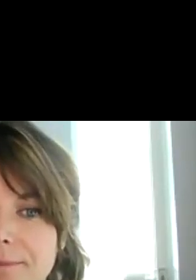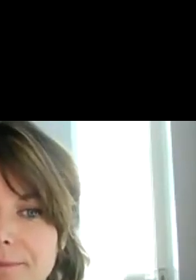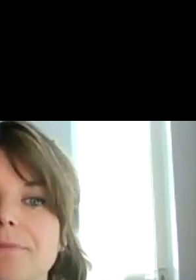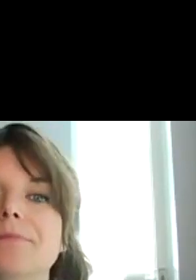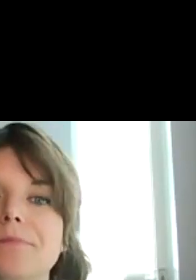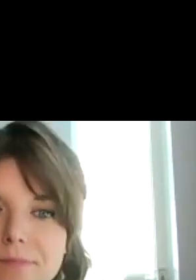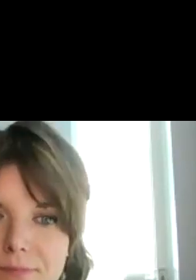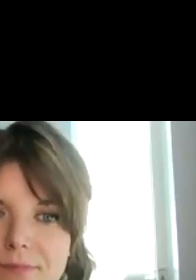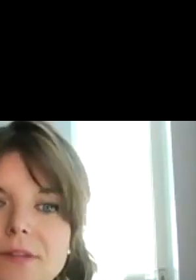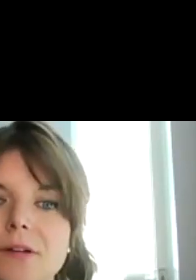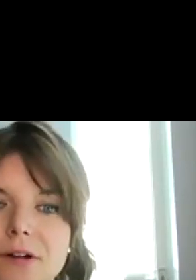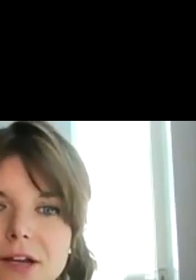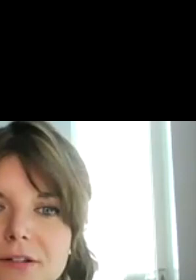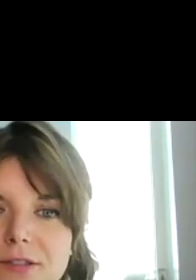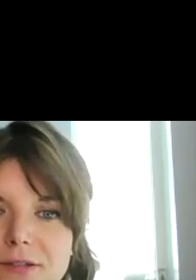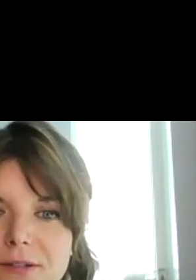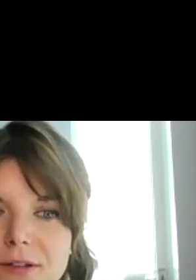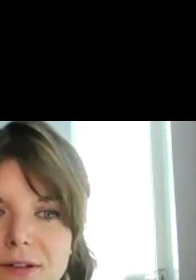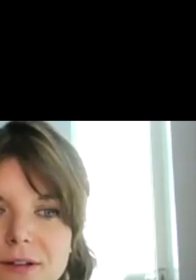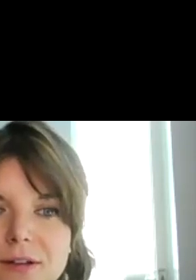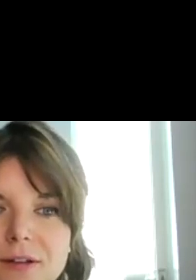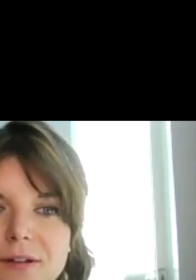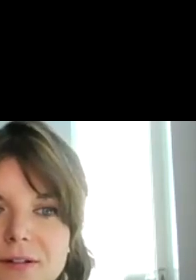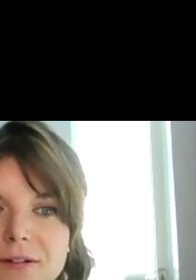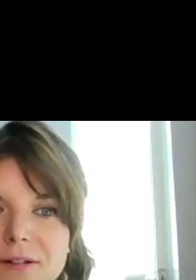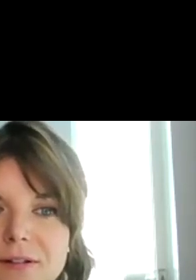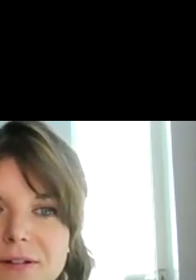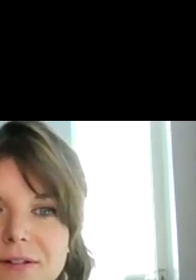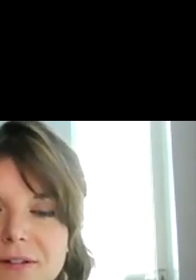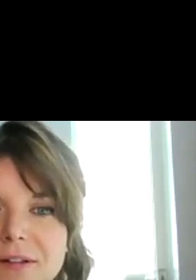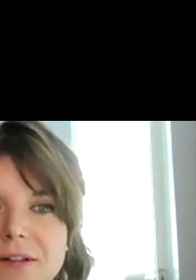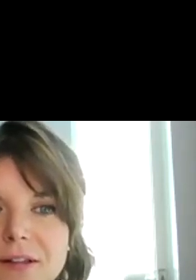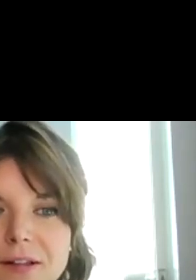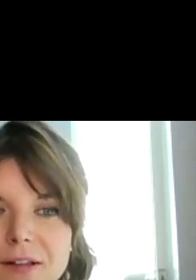plywood. All right. Yeah, plywood with oil paints.